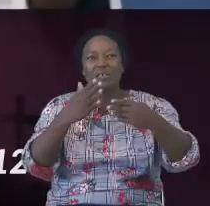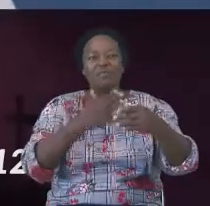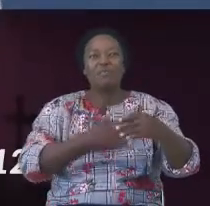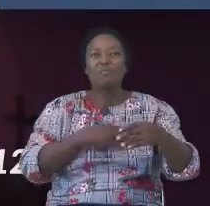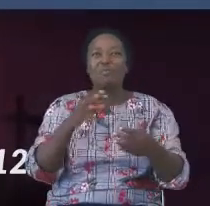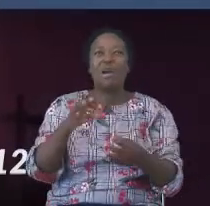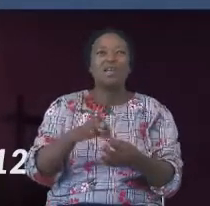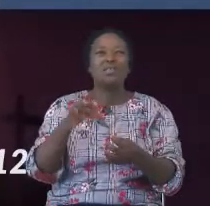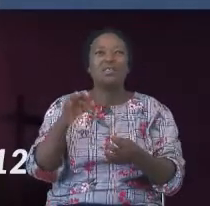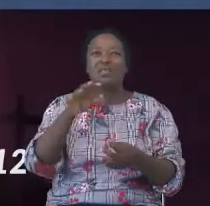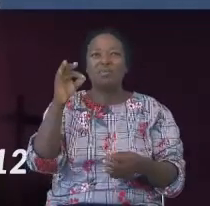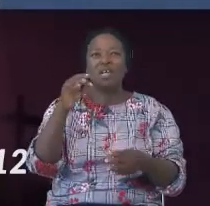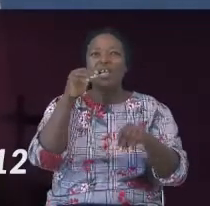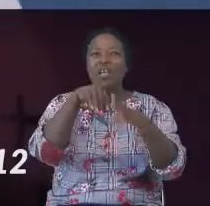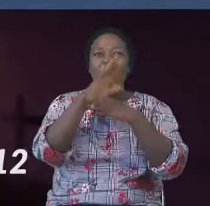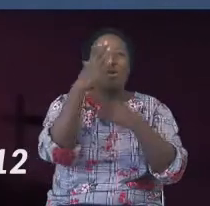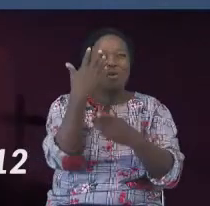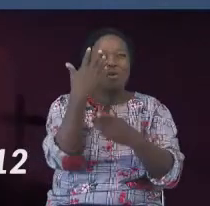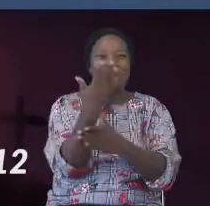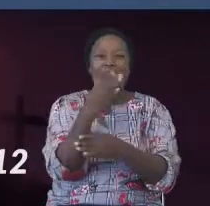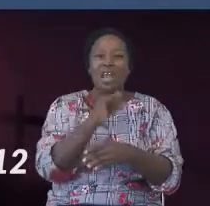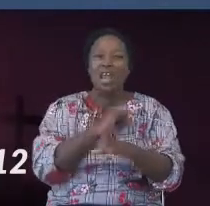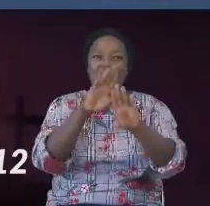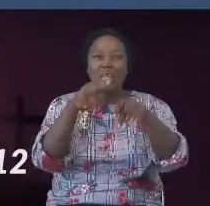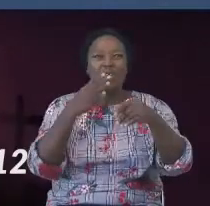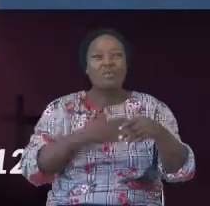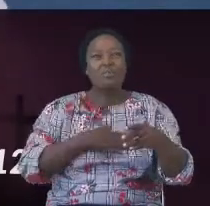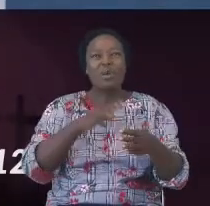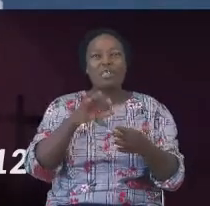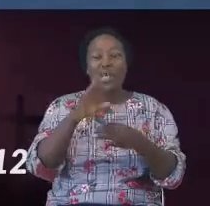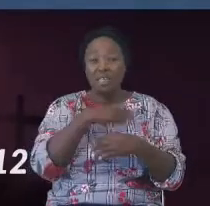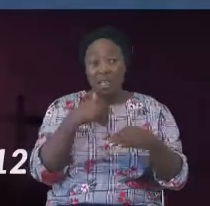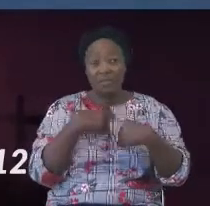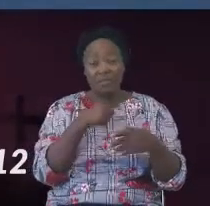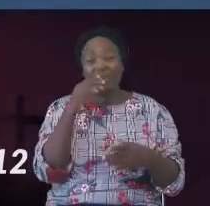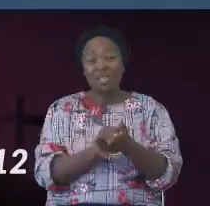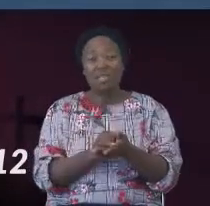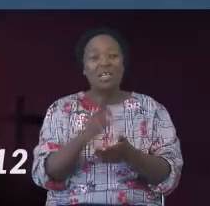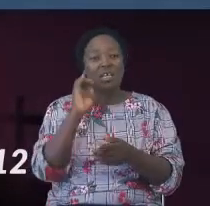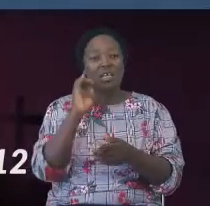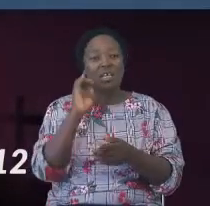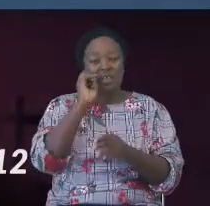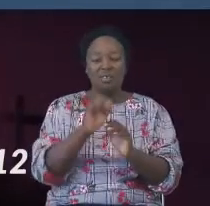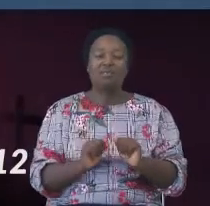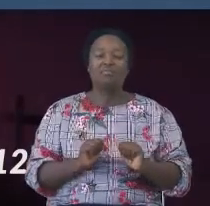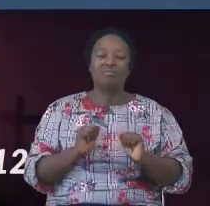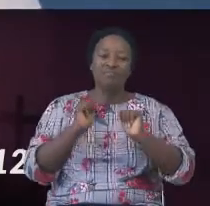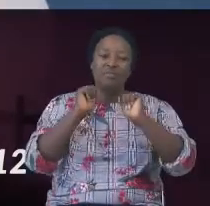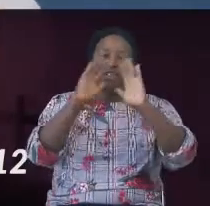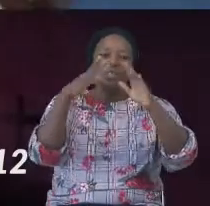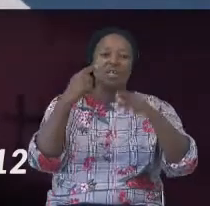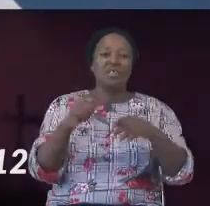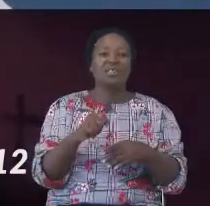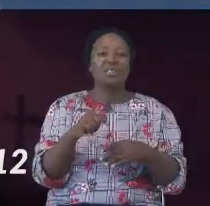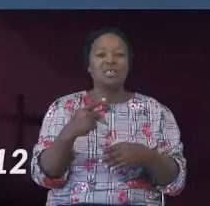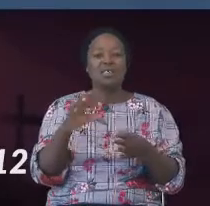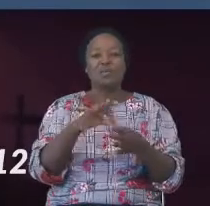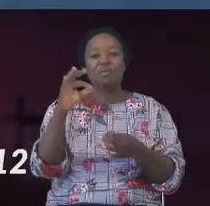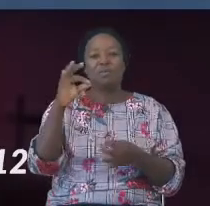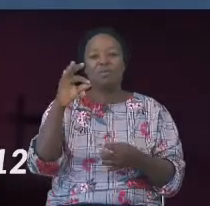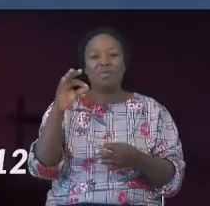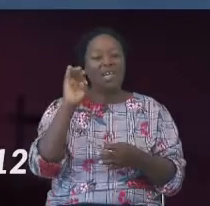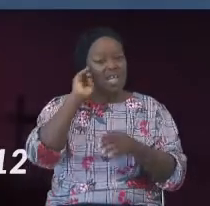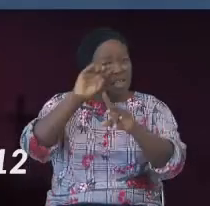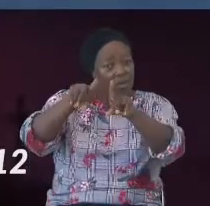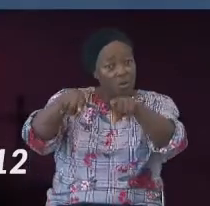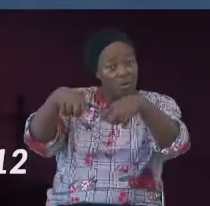commend my spirit. Into thy hands I commend my spirit. And having said